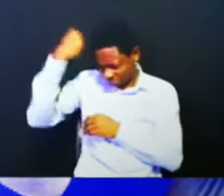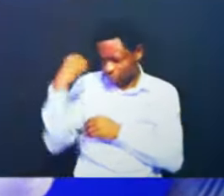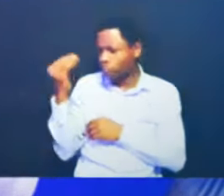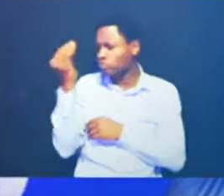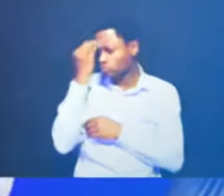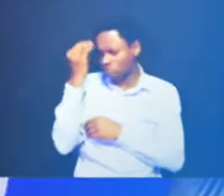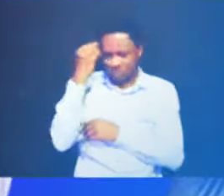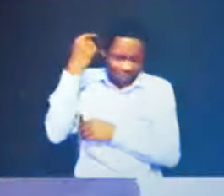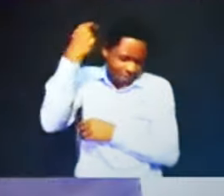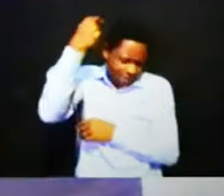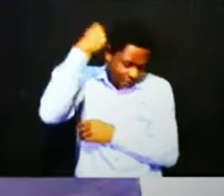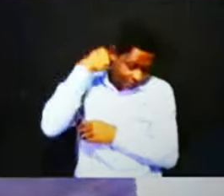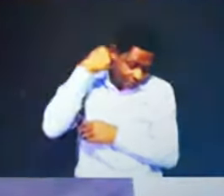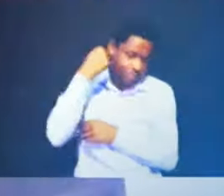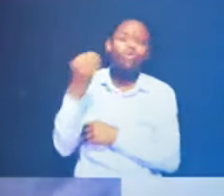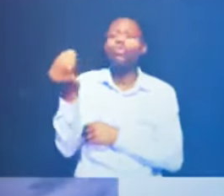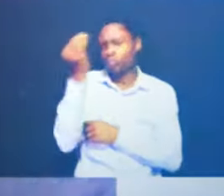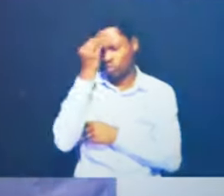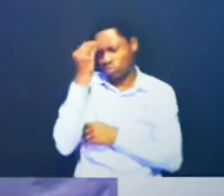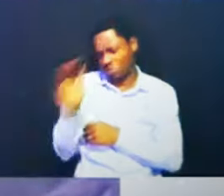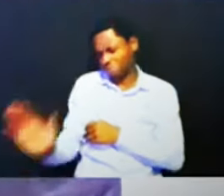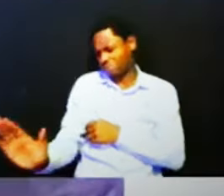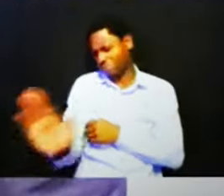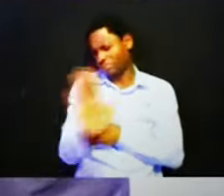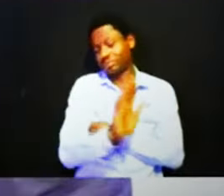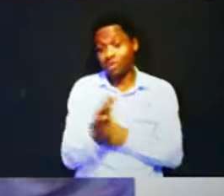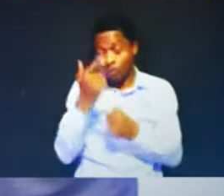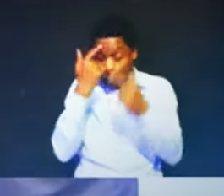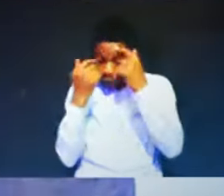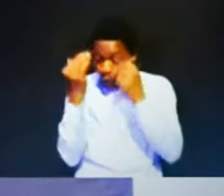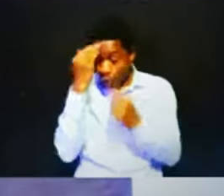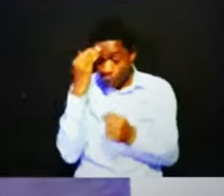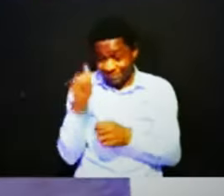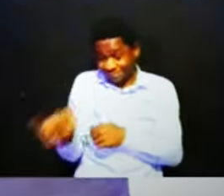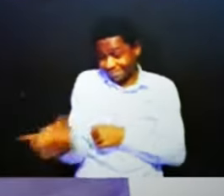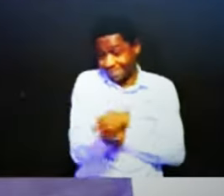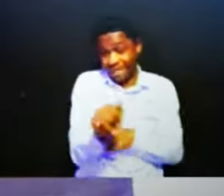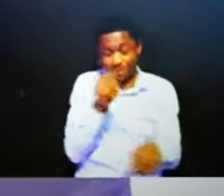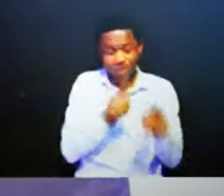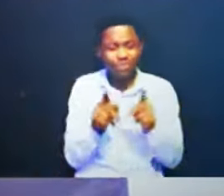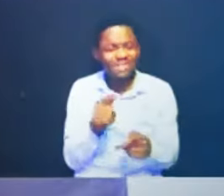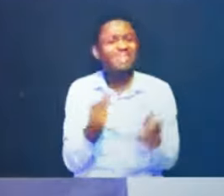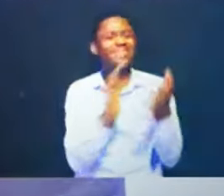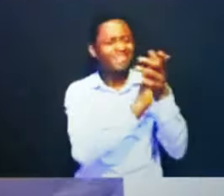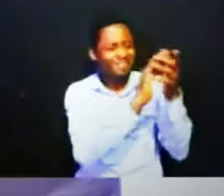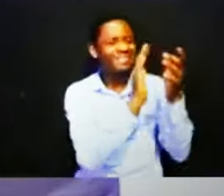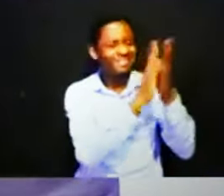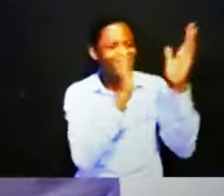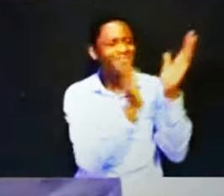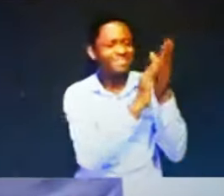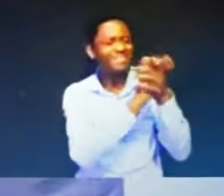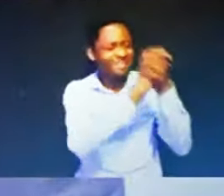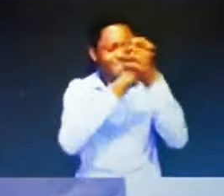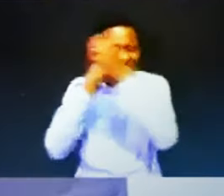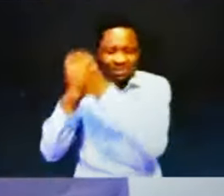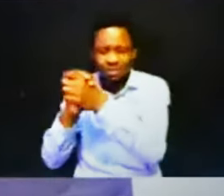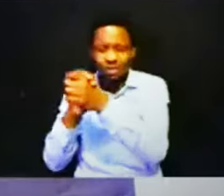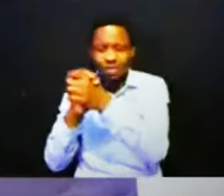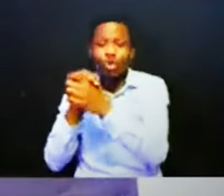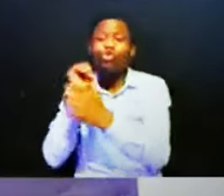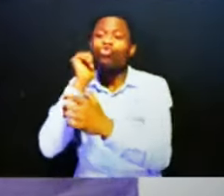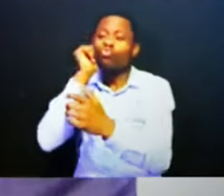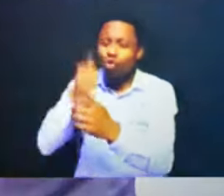is well aware that these same people are saying, praise the Lord, hallelujah, by tomorrow they will